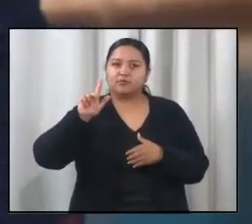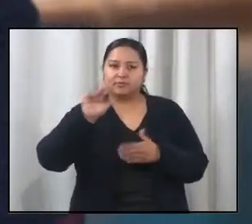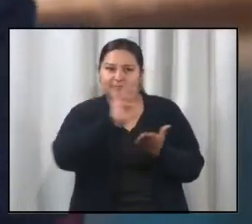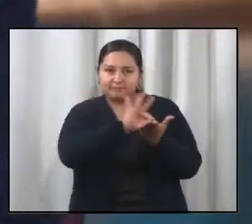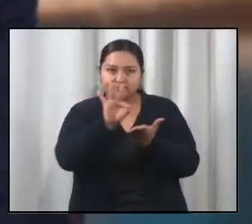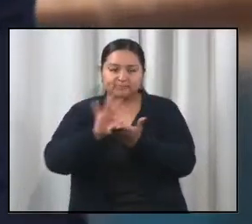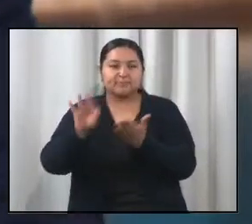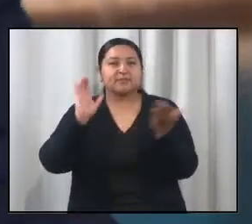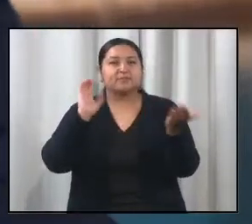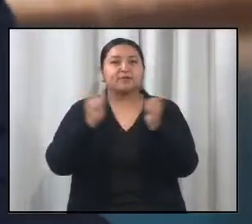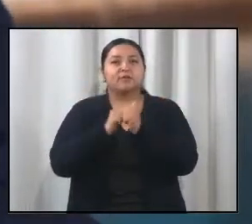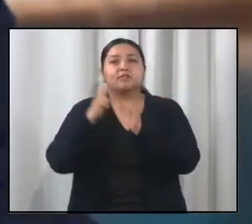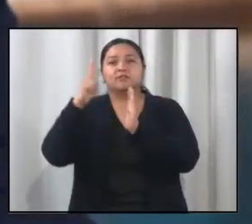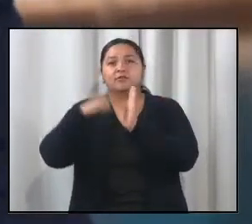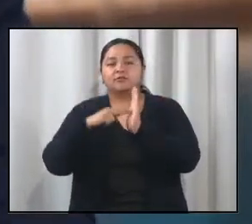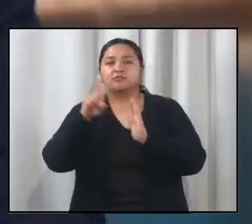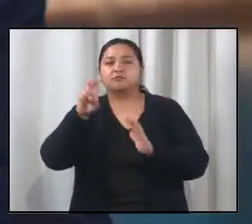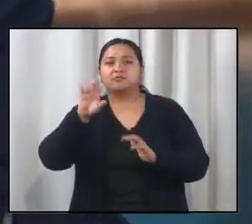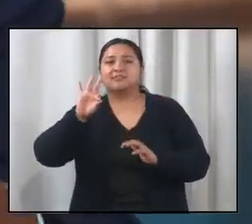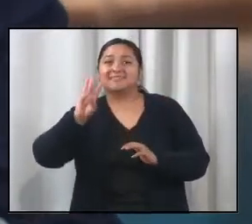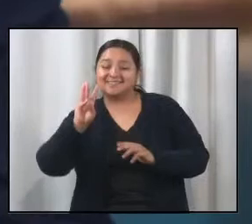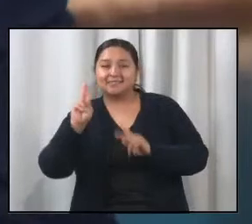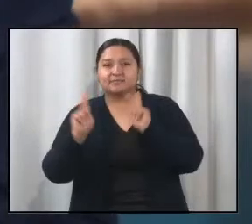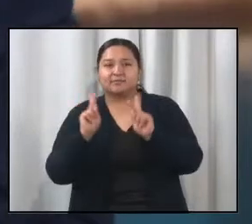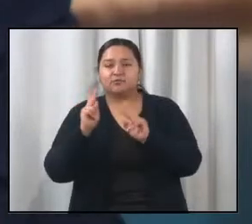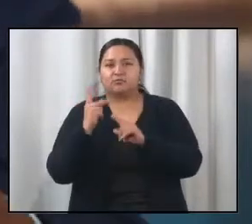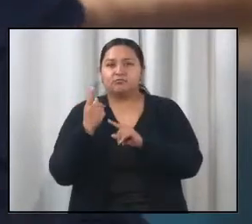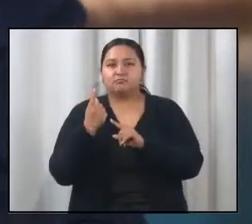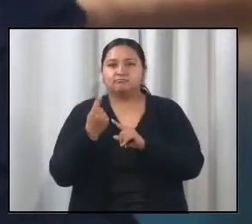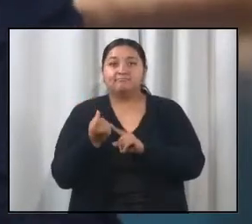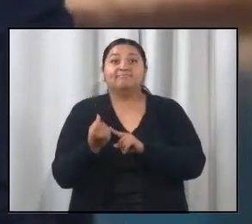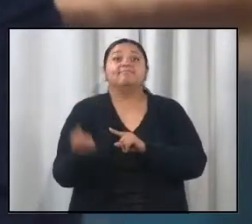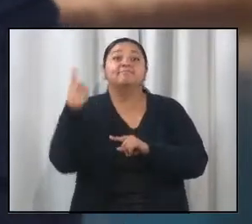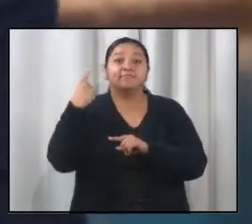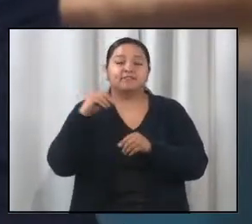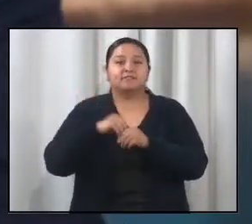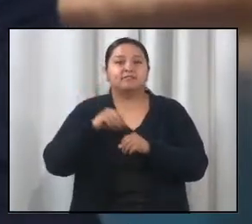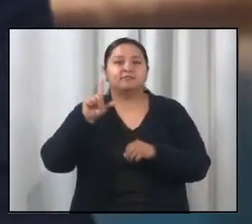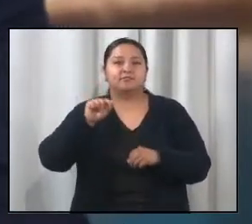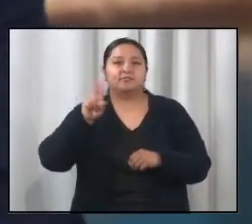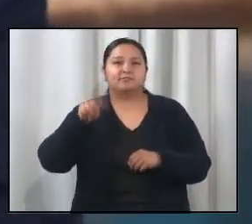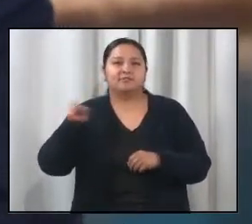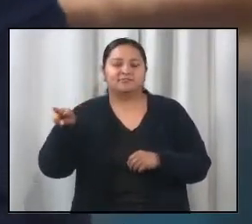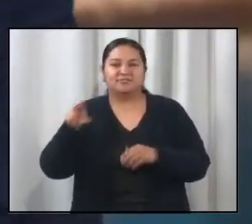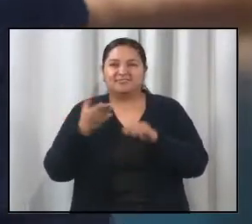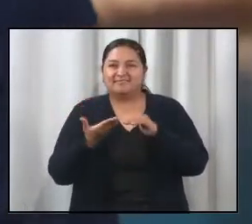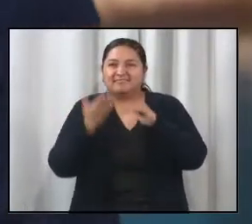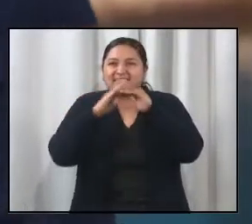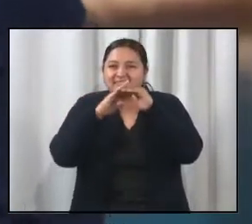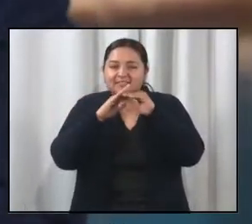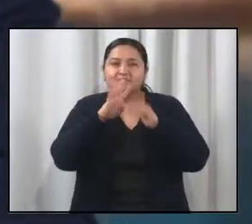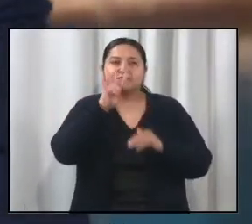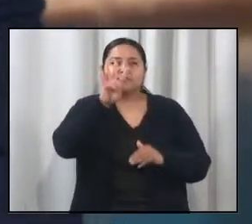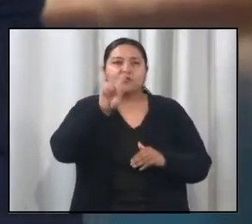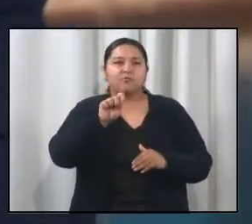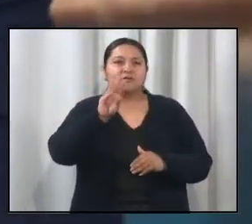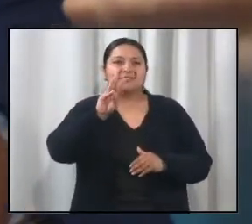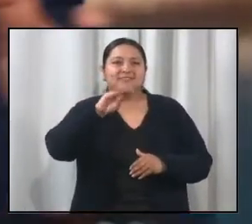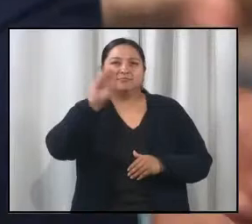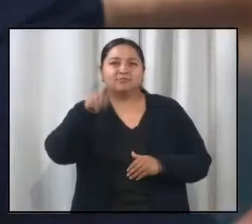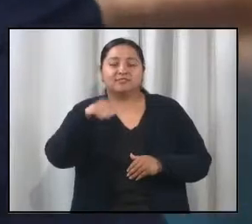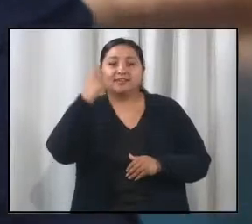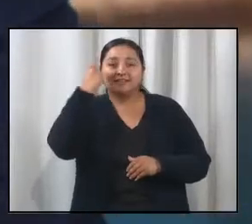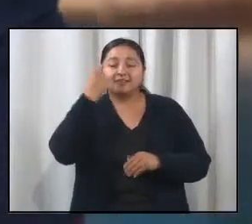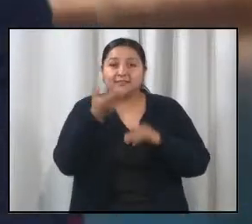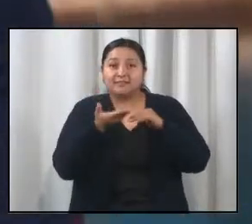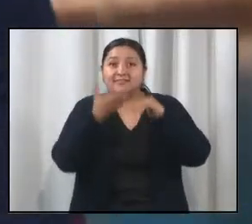3,296 people in 2022. This number signifies a 4.6% increase from last year, which is the smallest increase